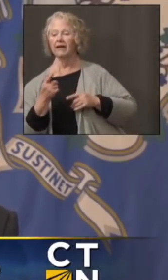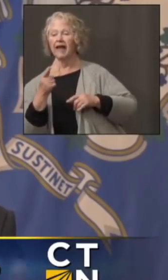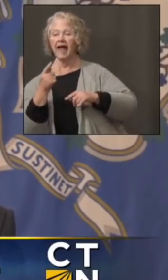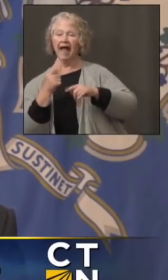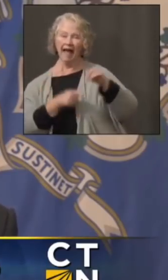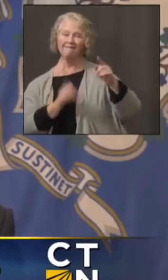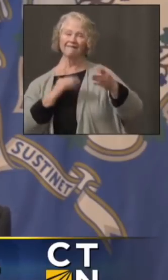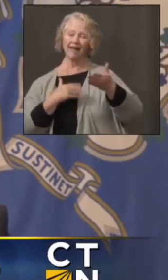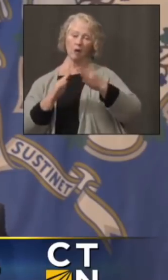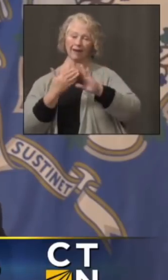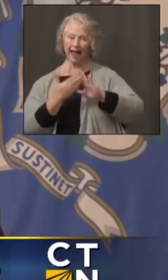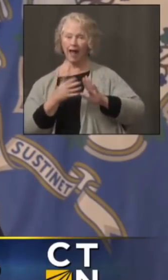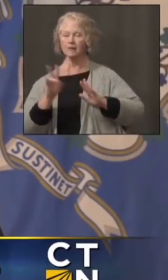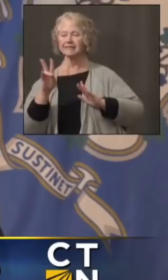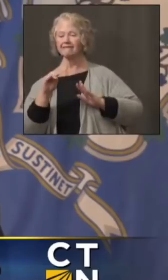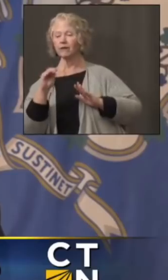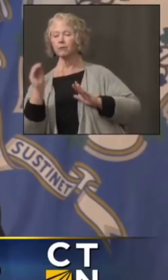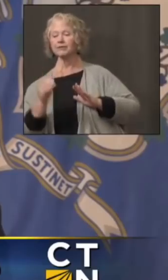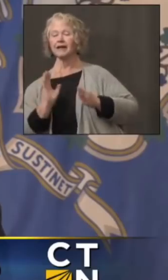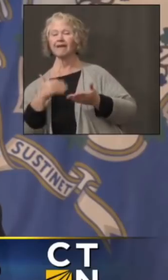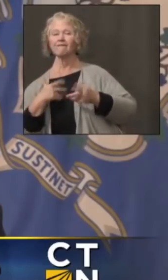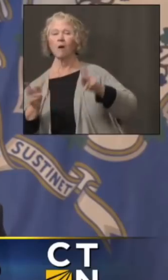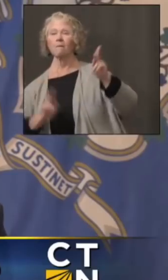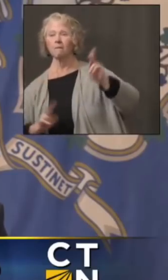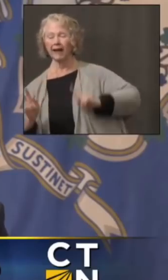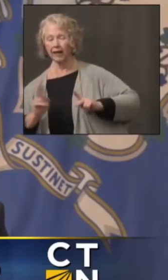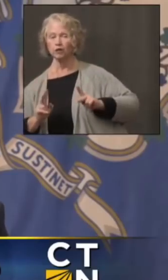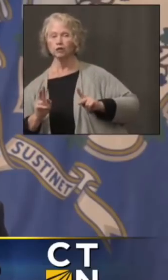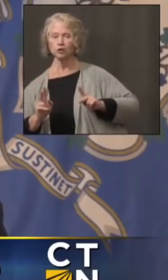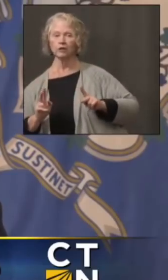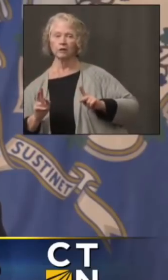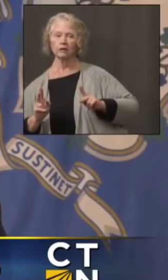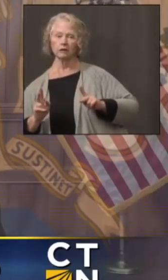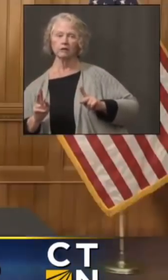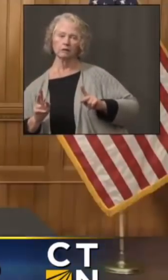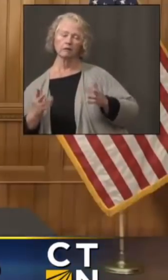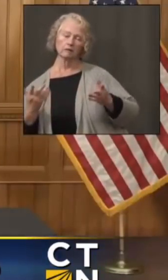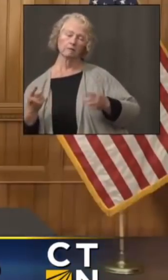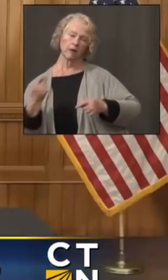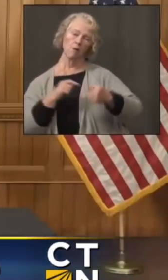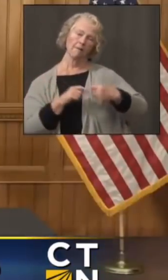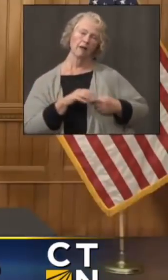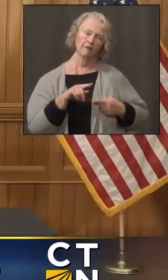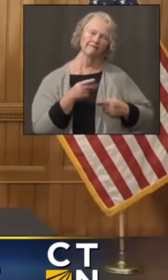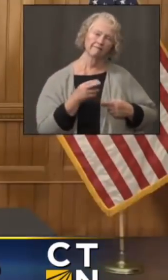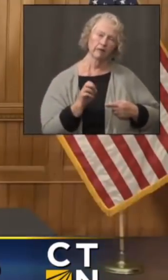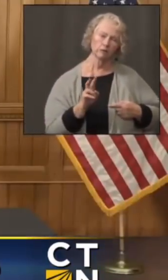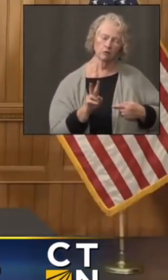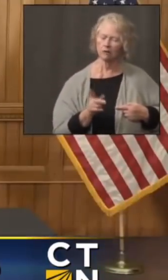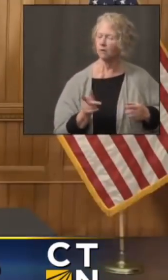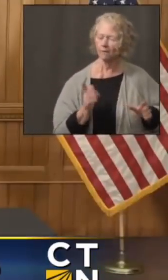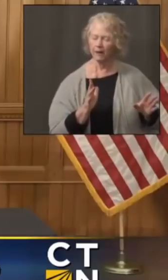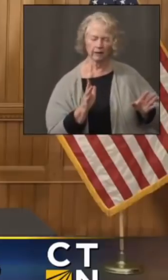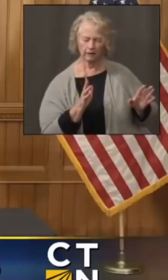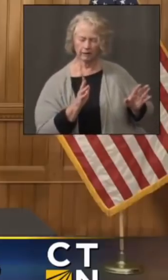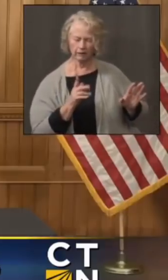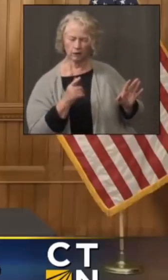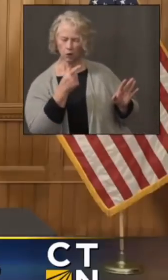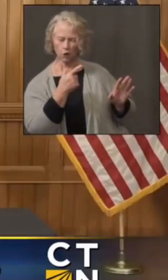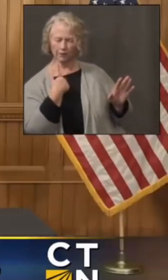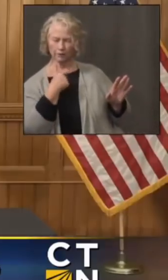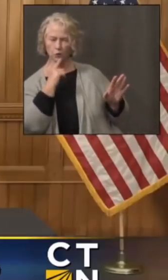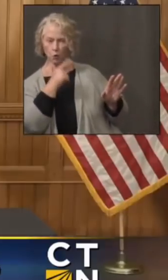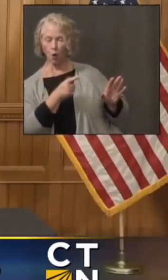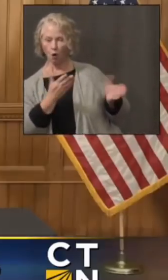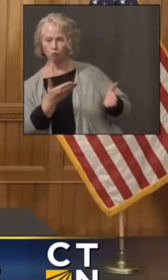right now have the option of going back to Phase 2. Governor, I just want to make sure, are you recommending that